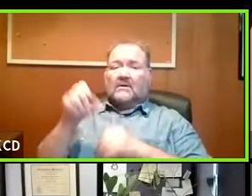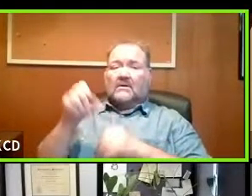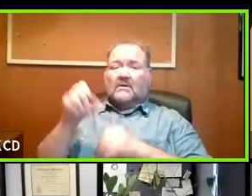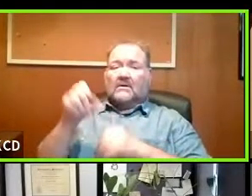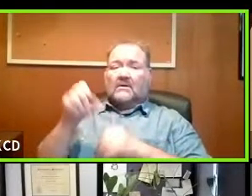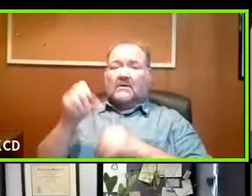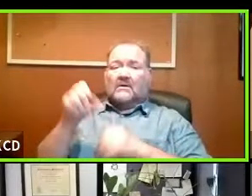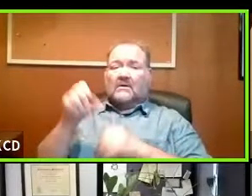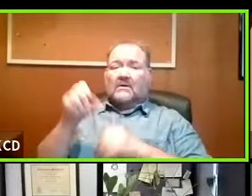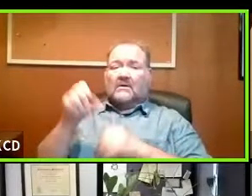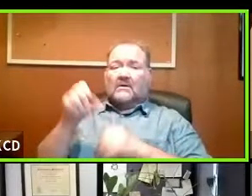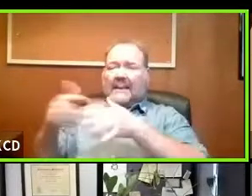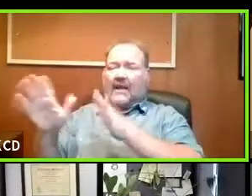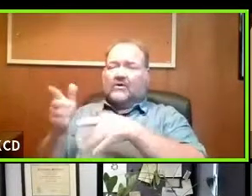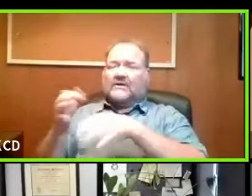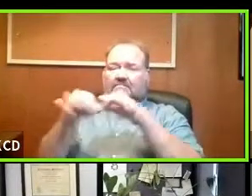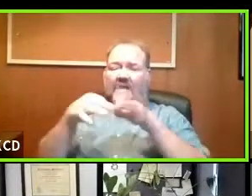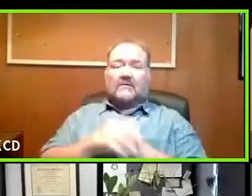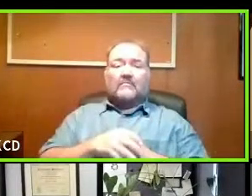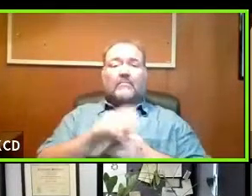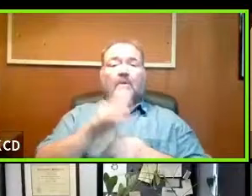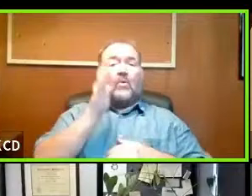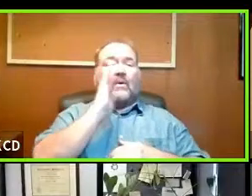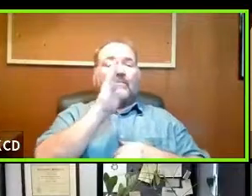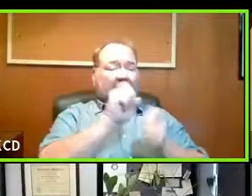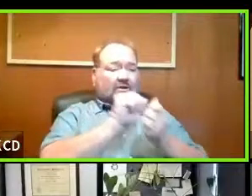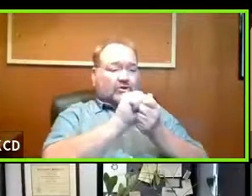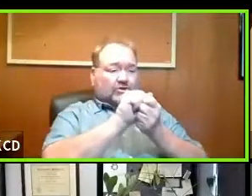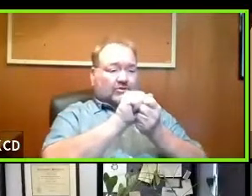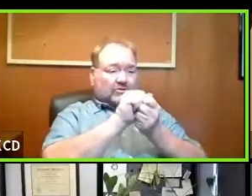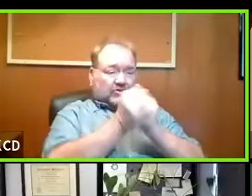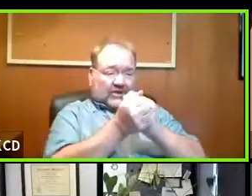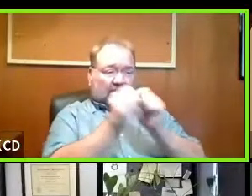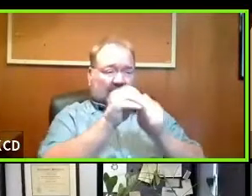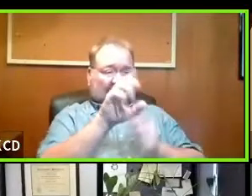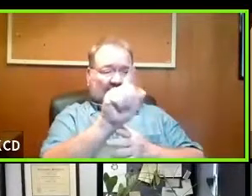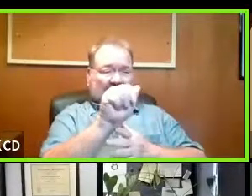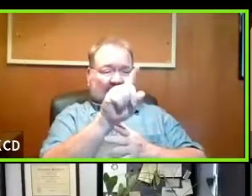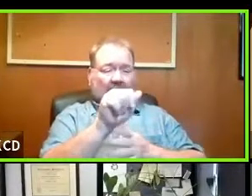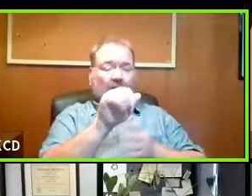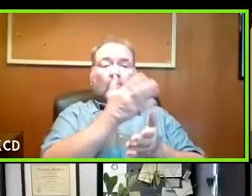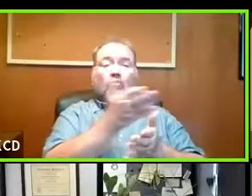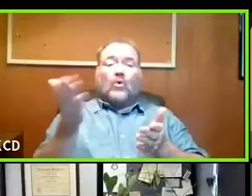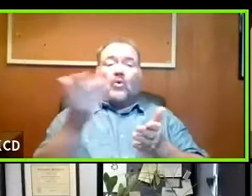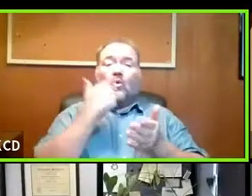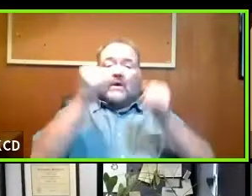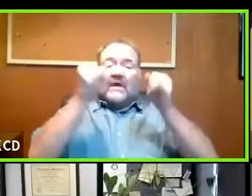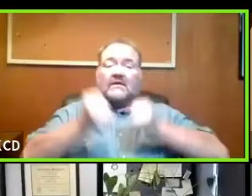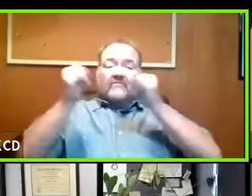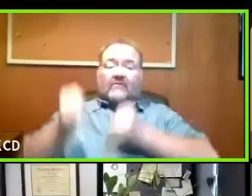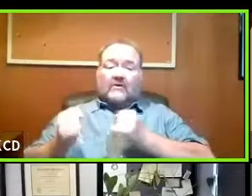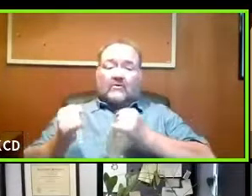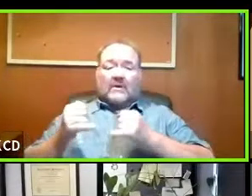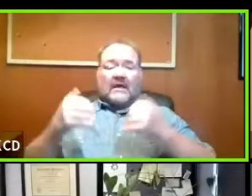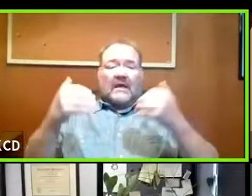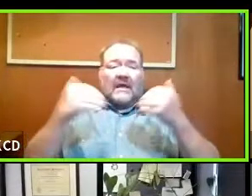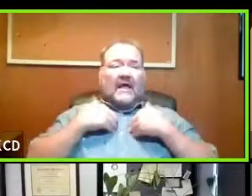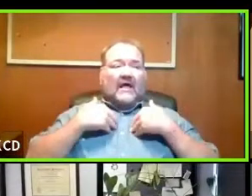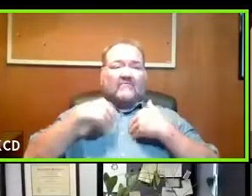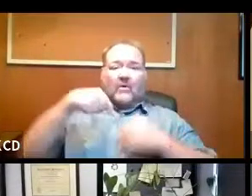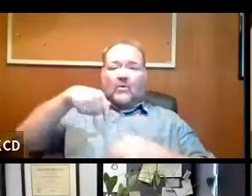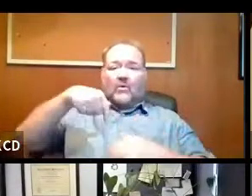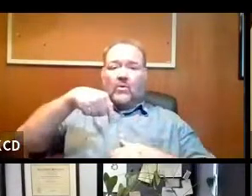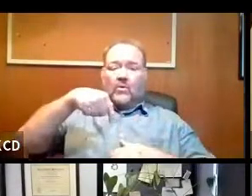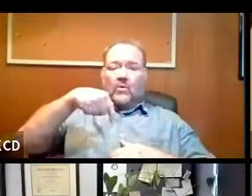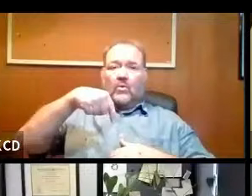let her explain. All right, so there's going to be a shift in data. So there's going to be those individuals that, have quarantined